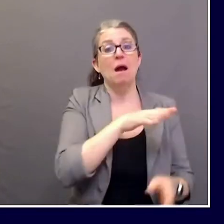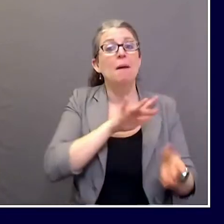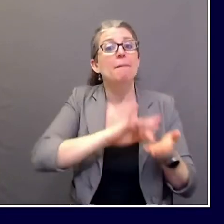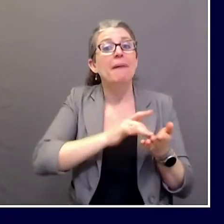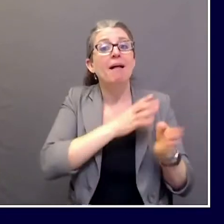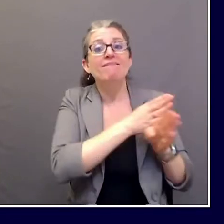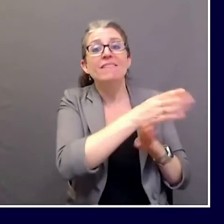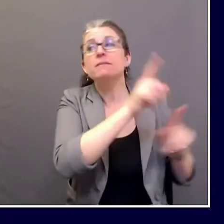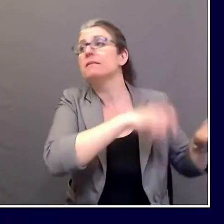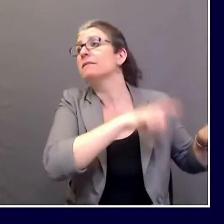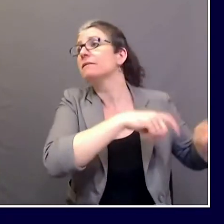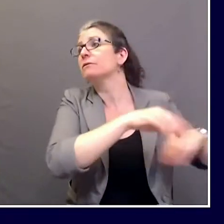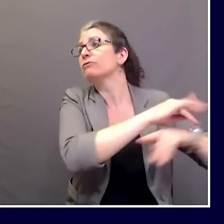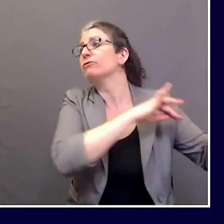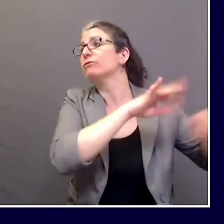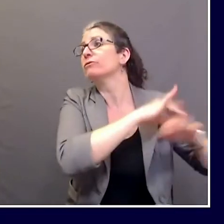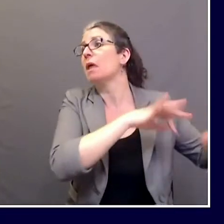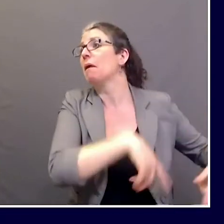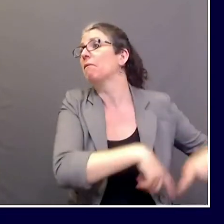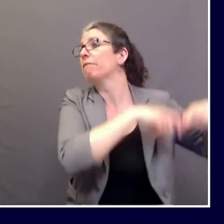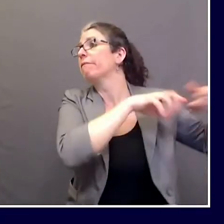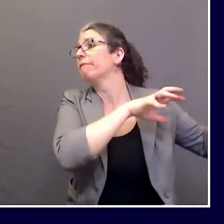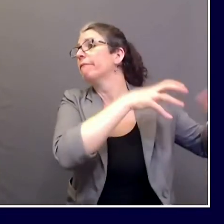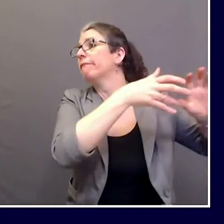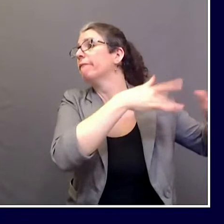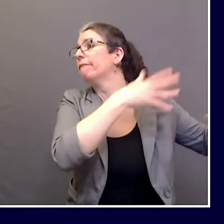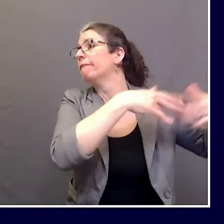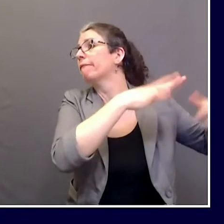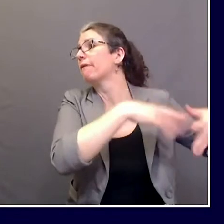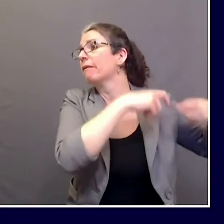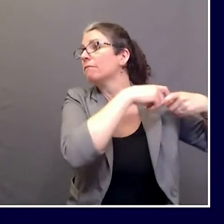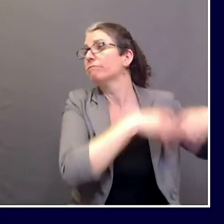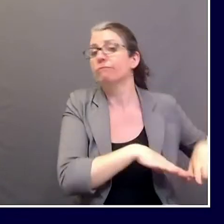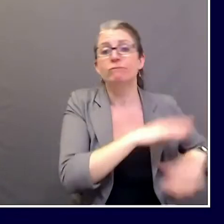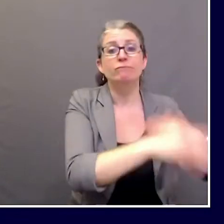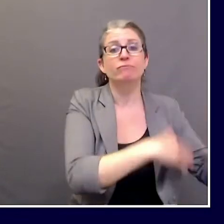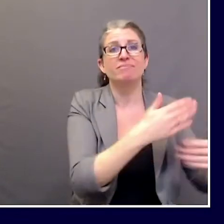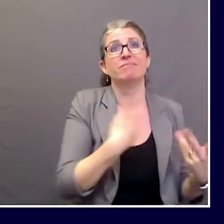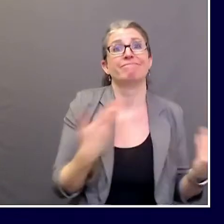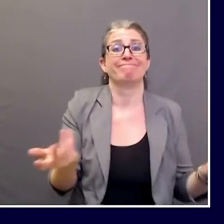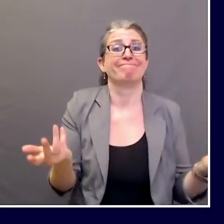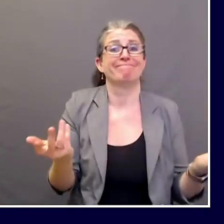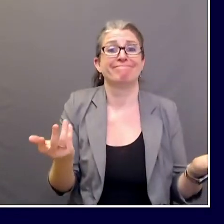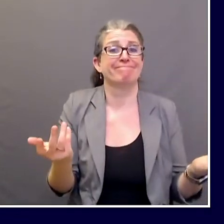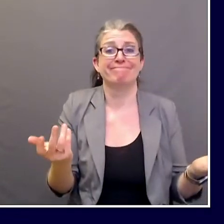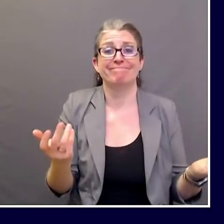adverse events is set up to do what we are seeing unfold